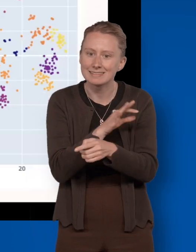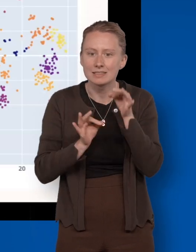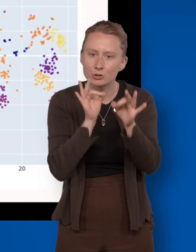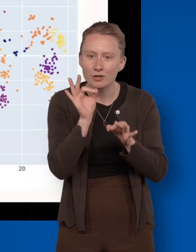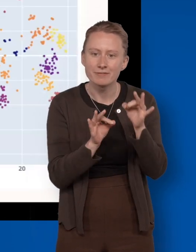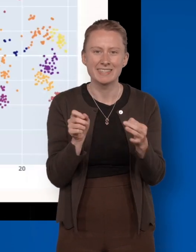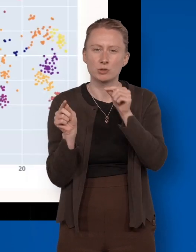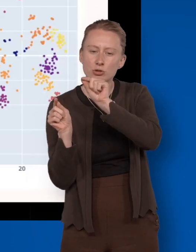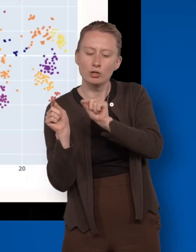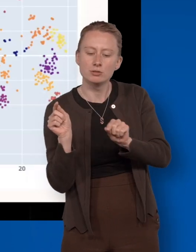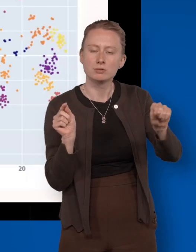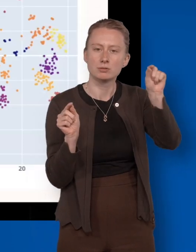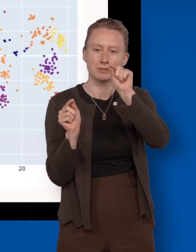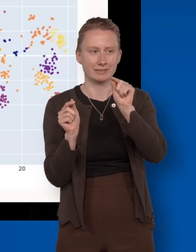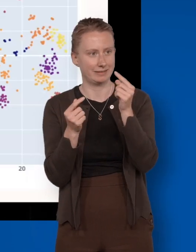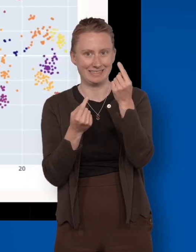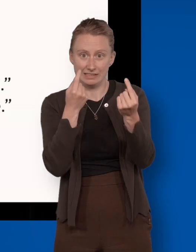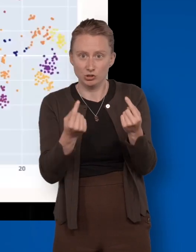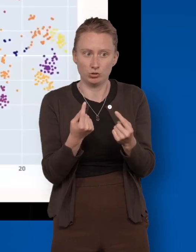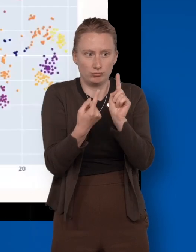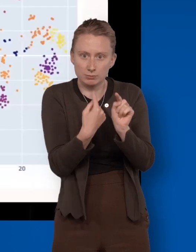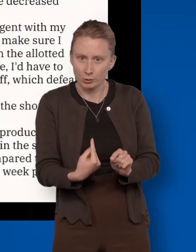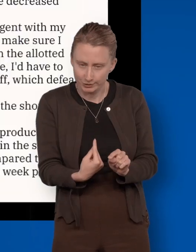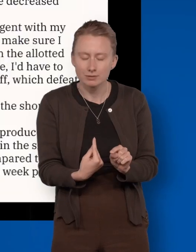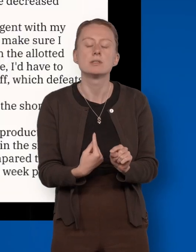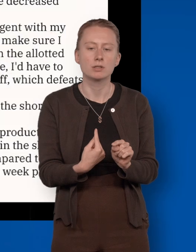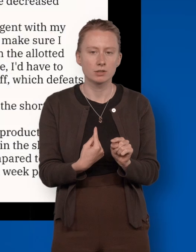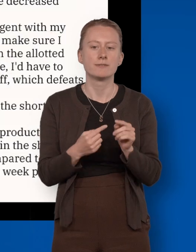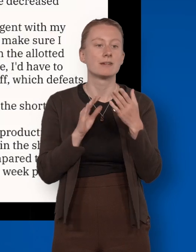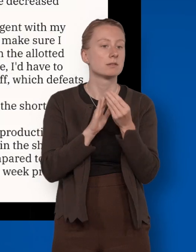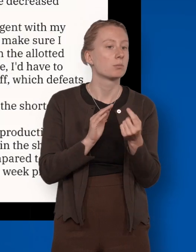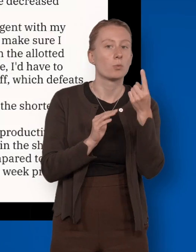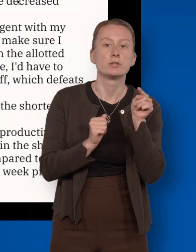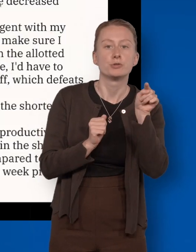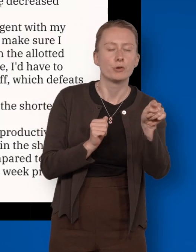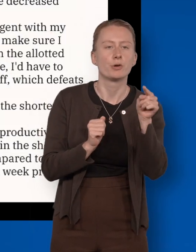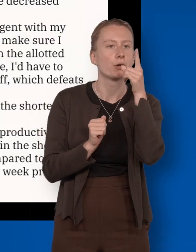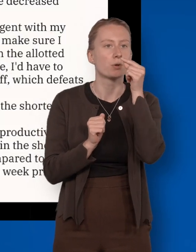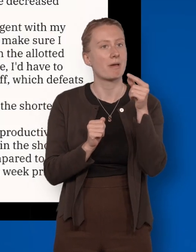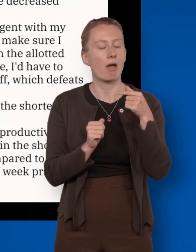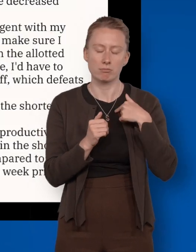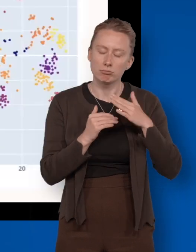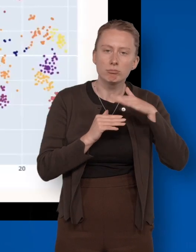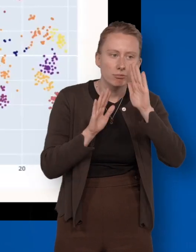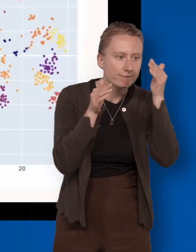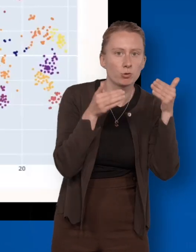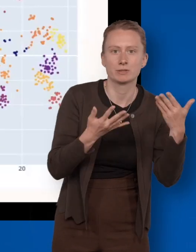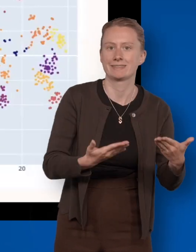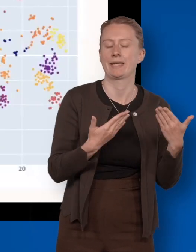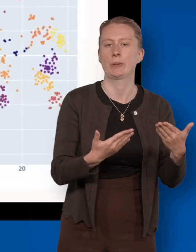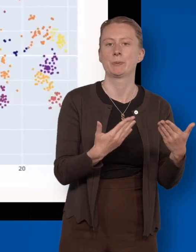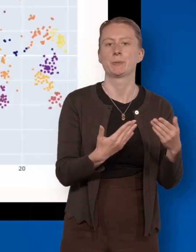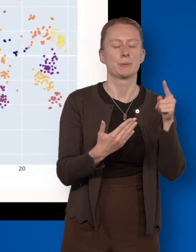one split response. So for example, one of these dots could be, I'm much more focused on my work hours due to decreased working week, for